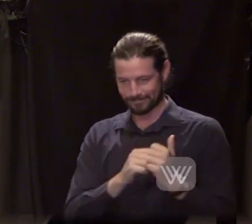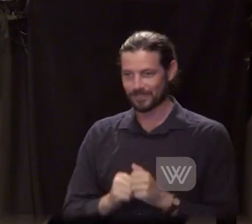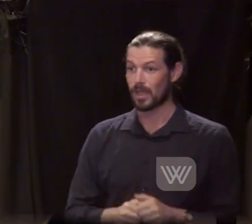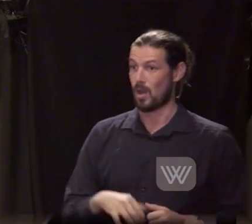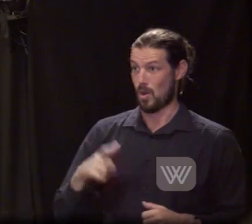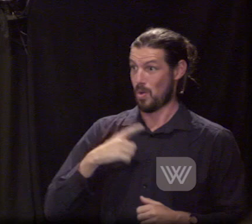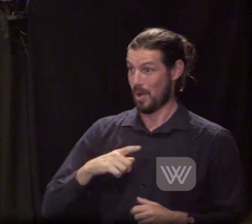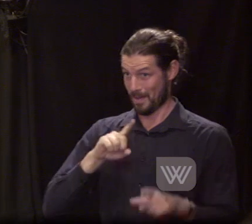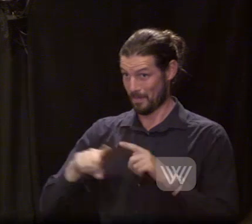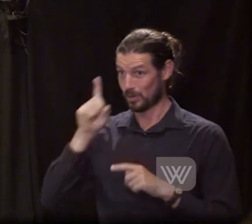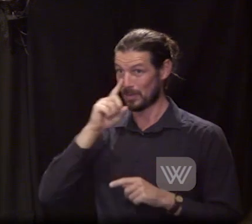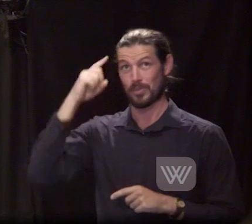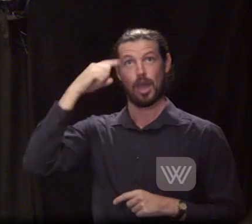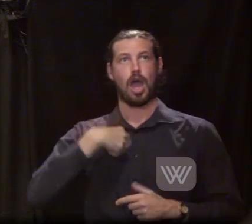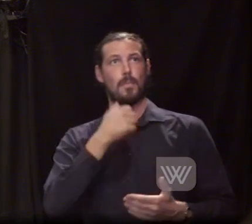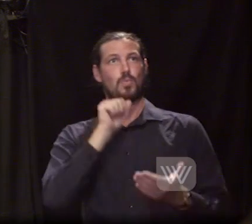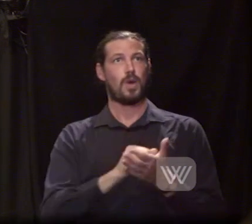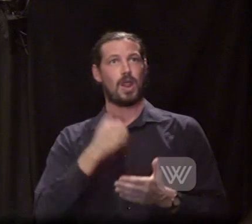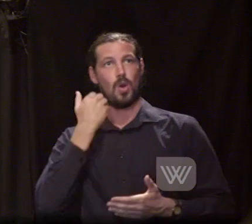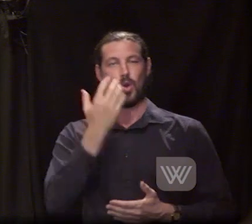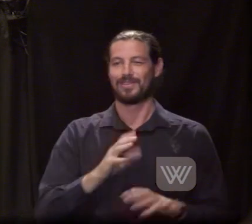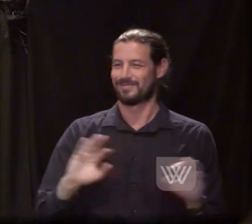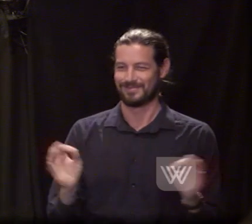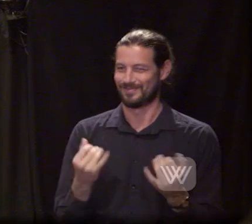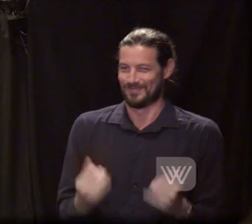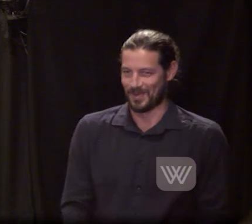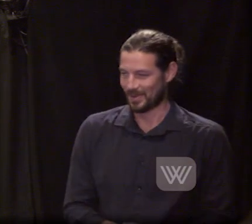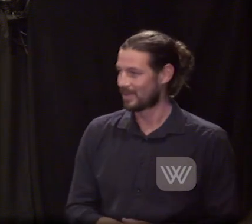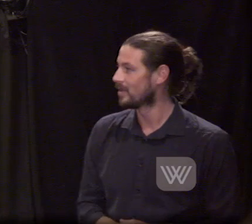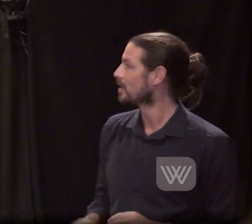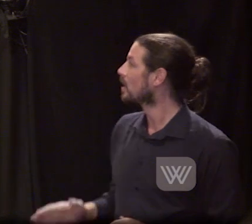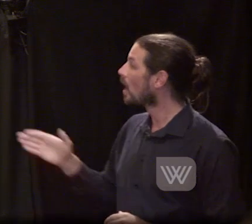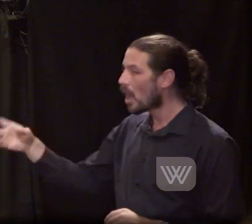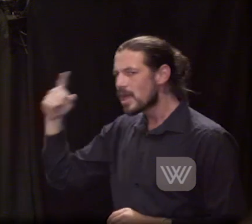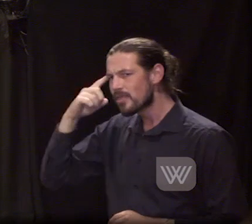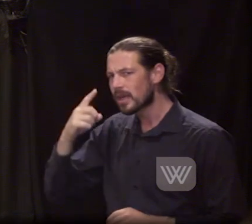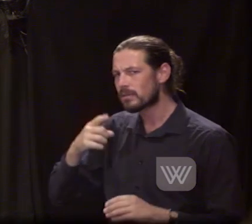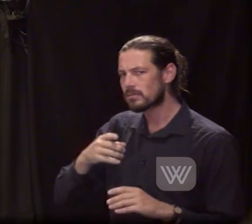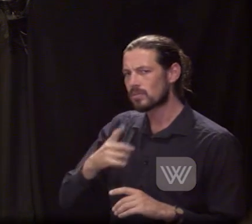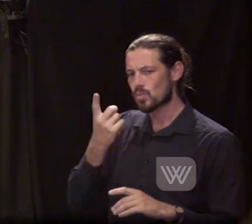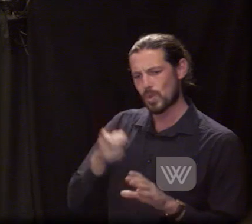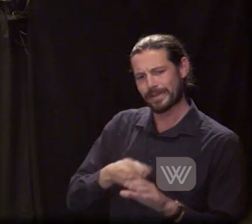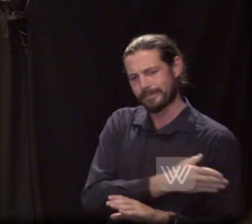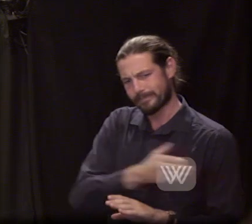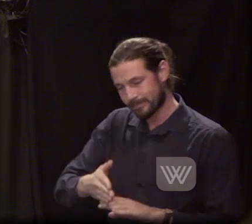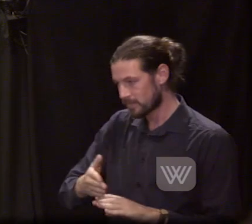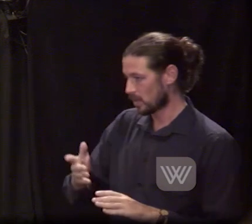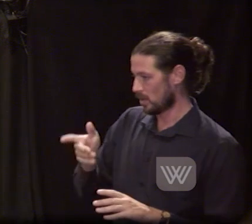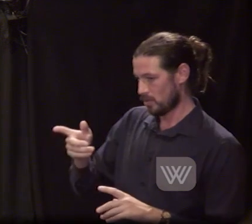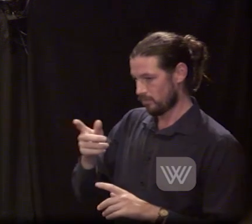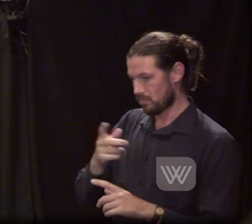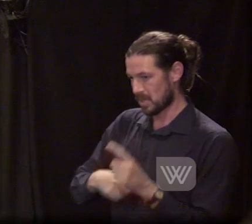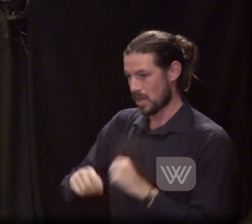person. Do you think you become a better listener, better communicator from this year? It seems incredibly intense conversations